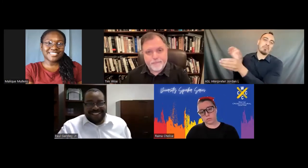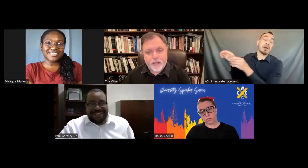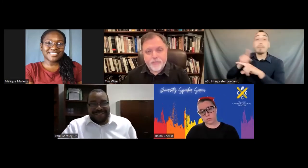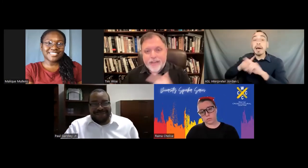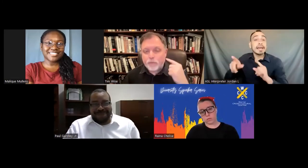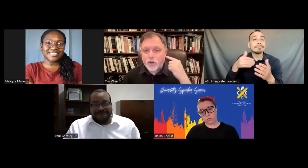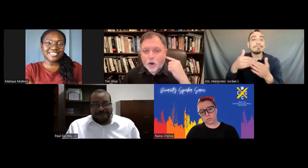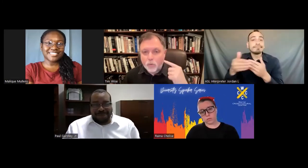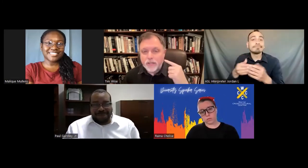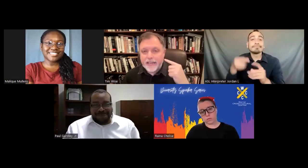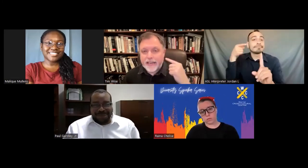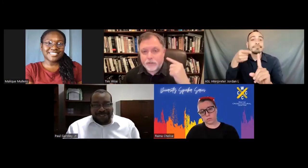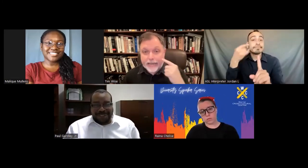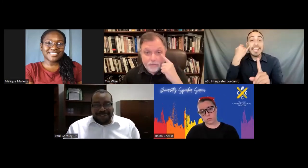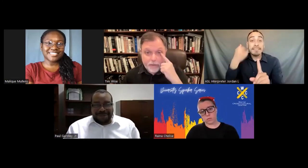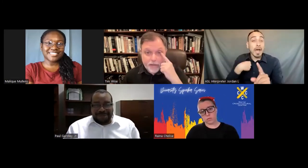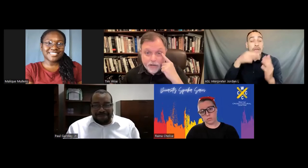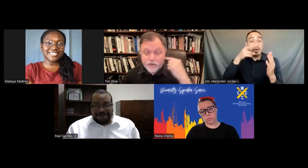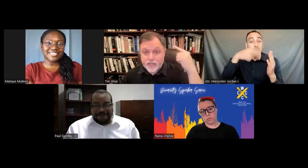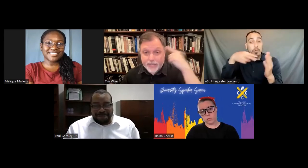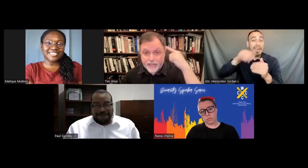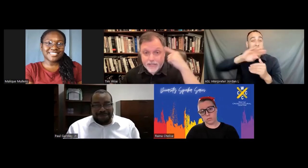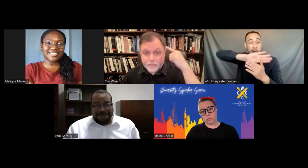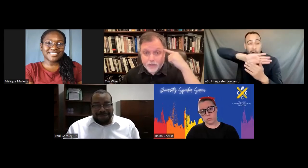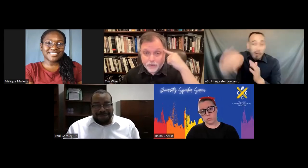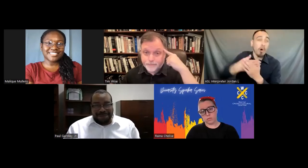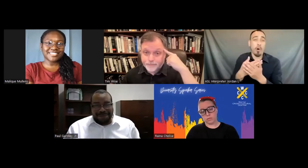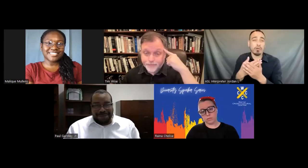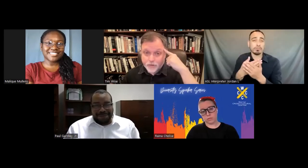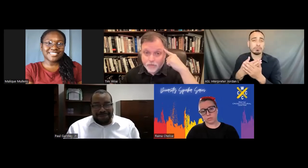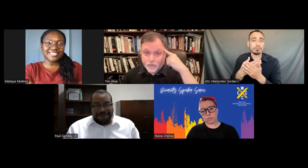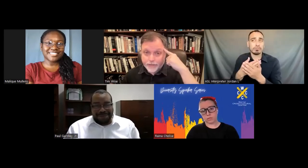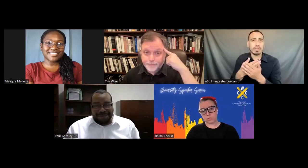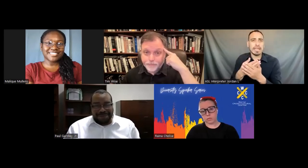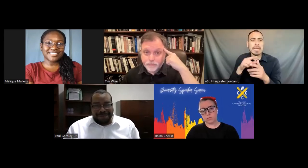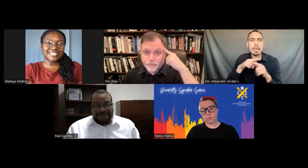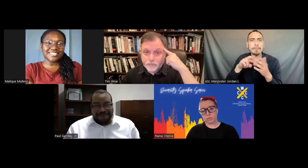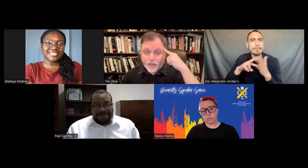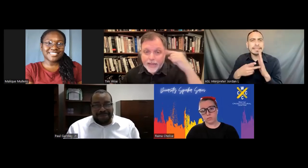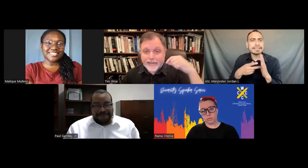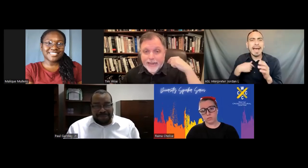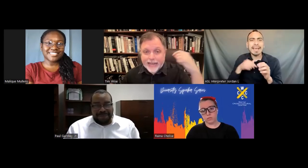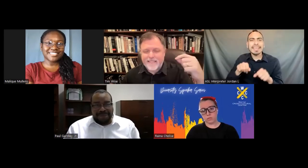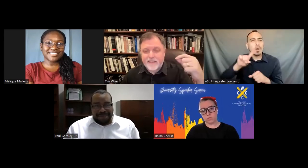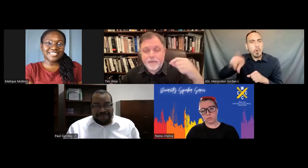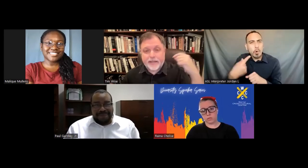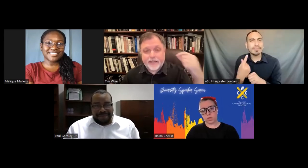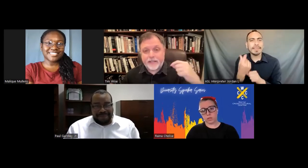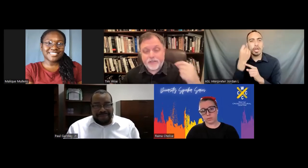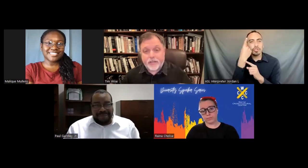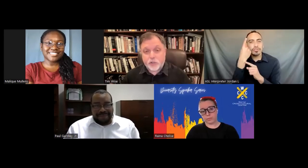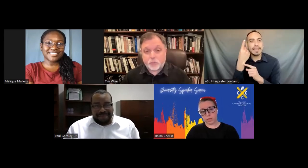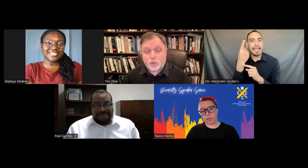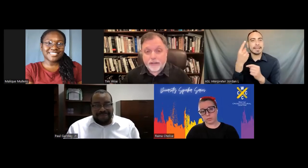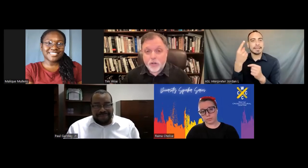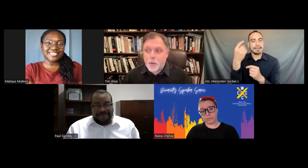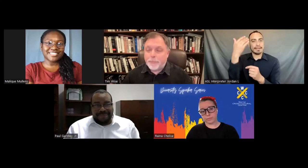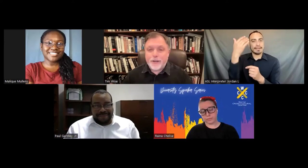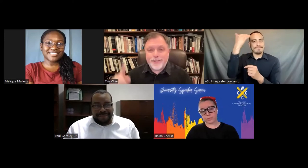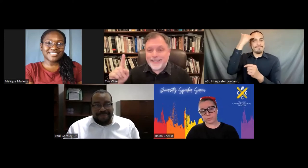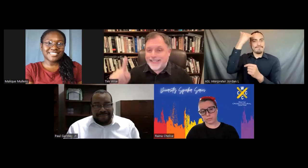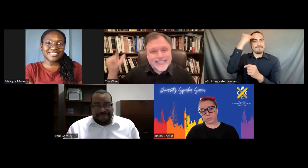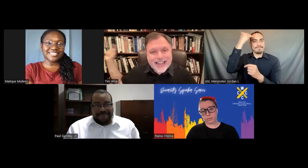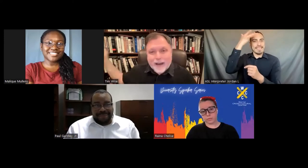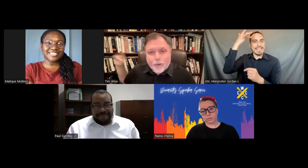them, that would only have allowed me to understand this up here, right? At an academic and an intellectual level.